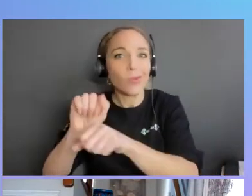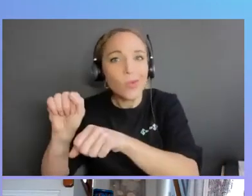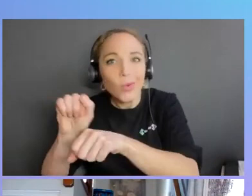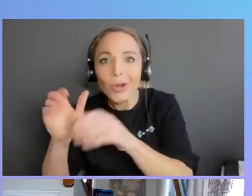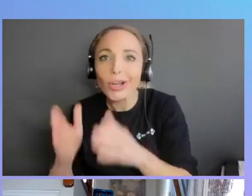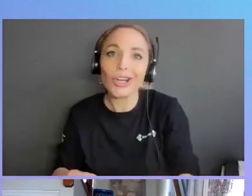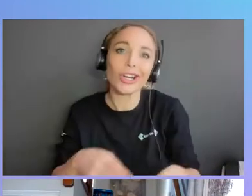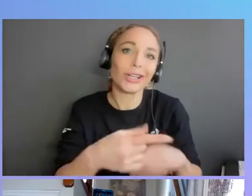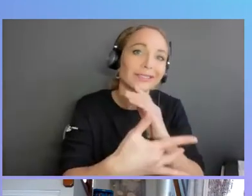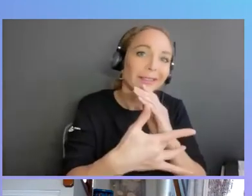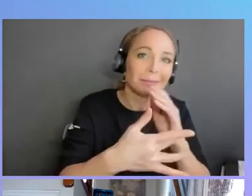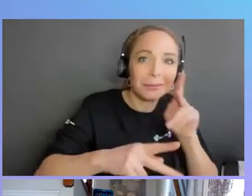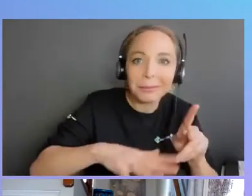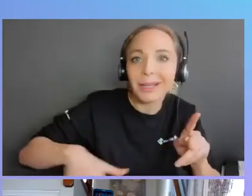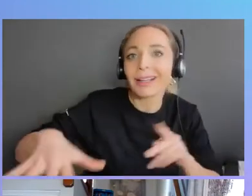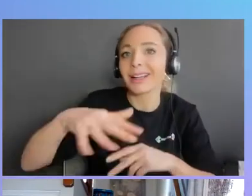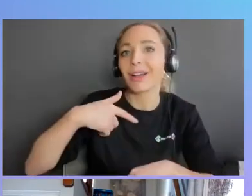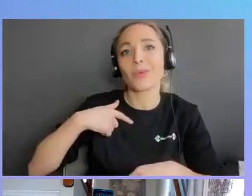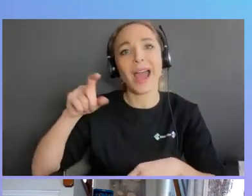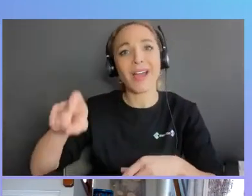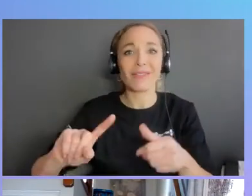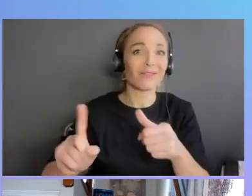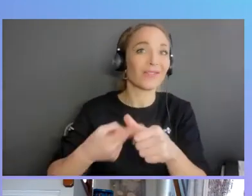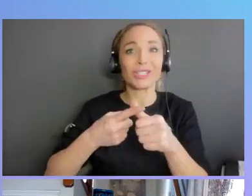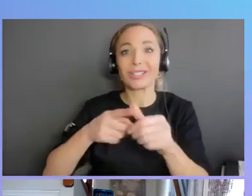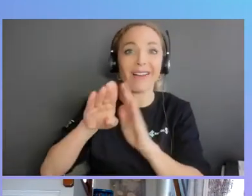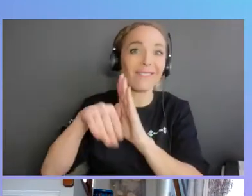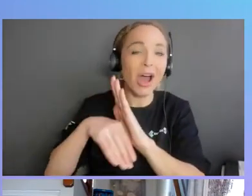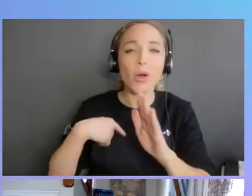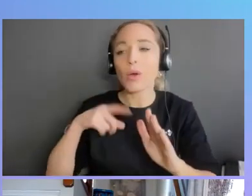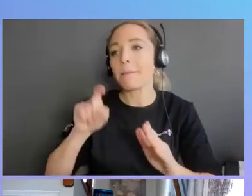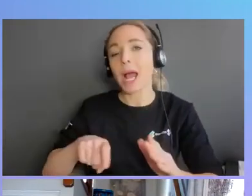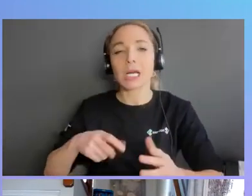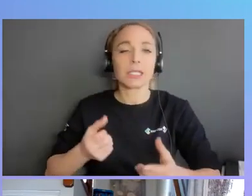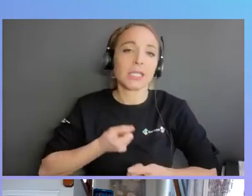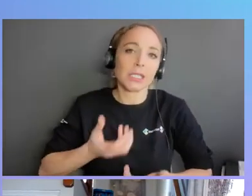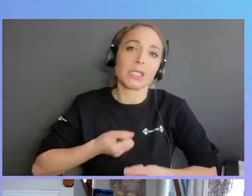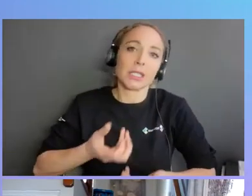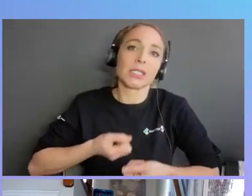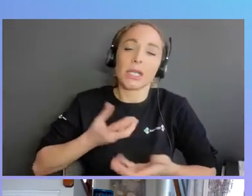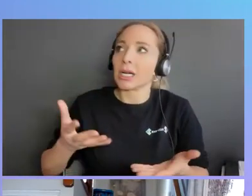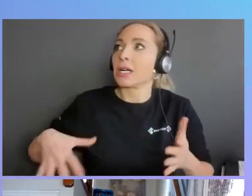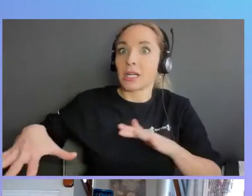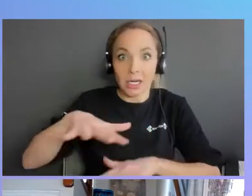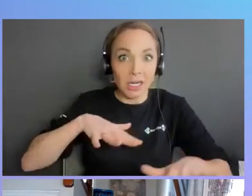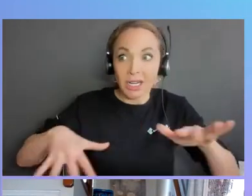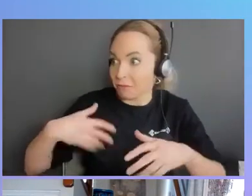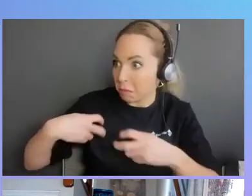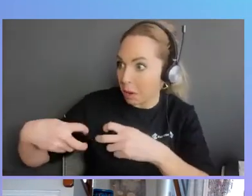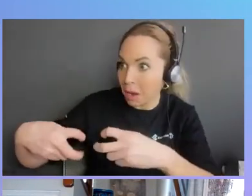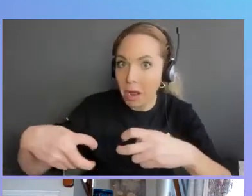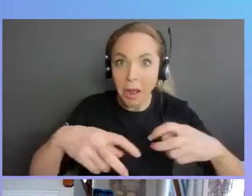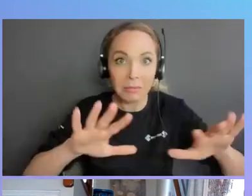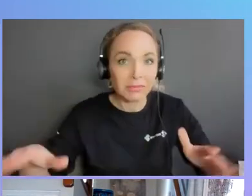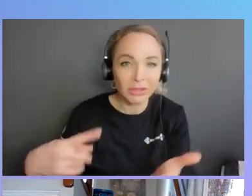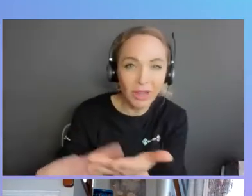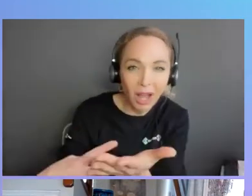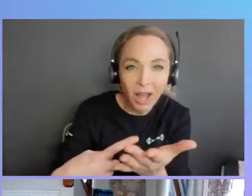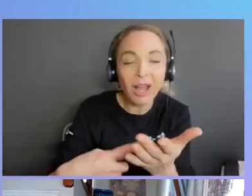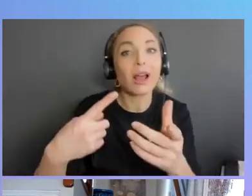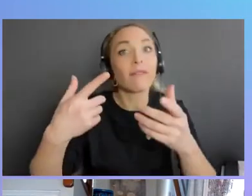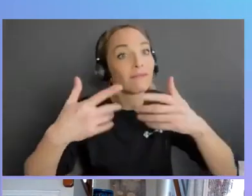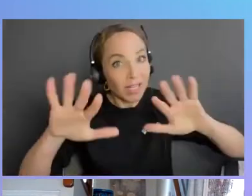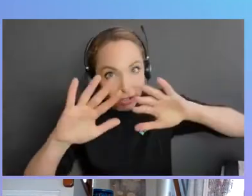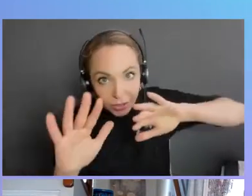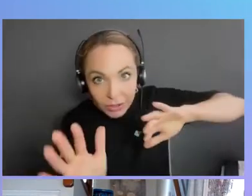of each of those meetings would be like the airing of grievances. But once we could get past that, we could actually do the work. So understanding that motivation is